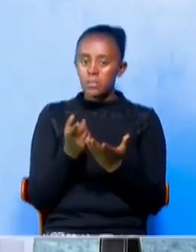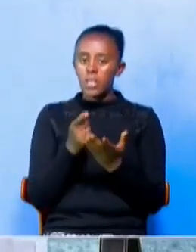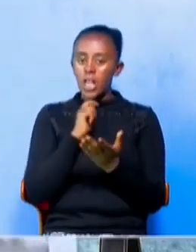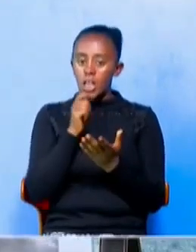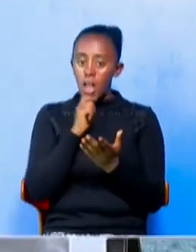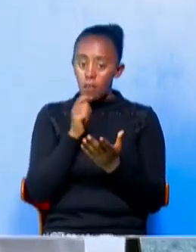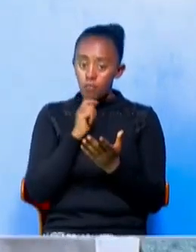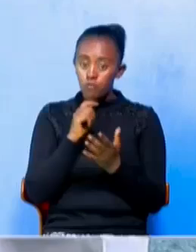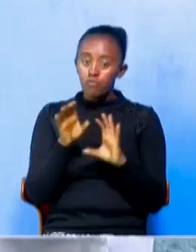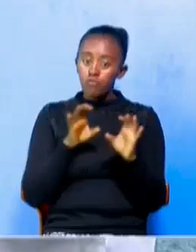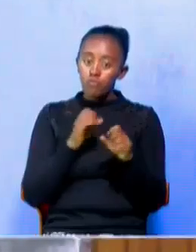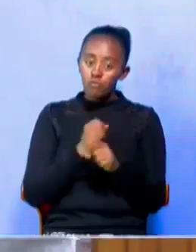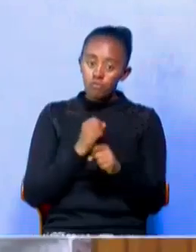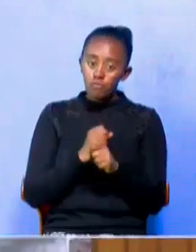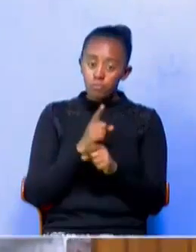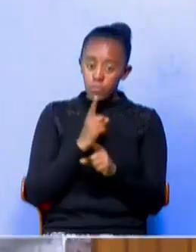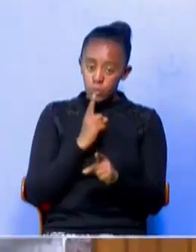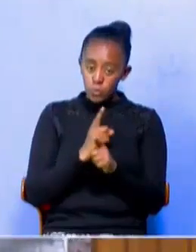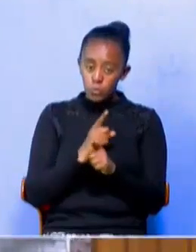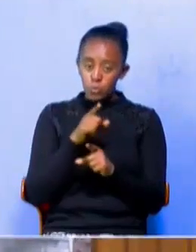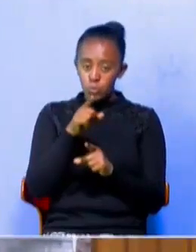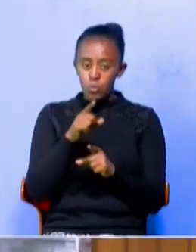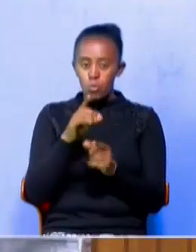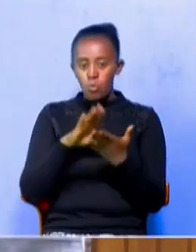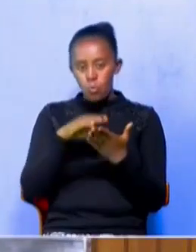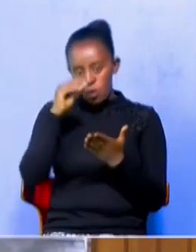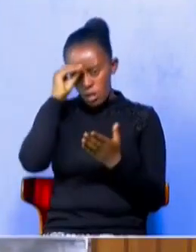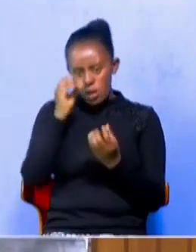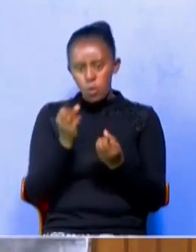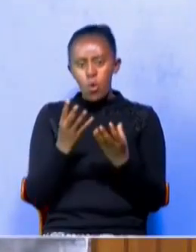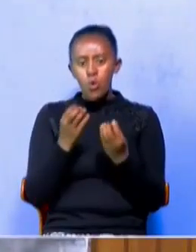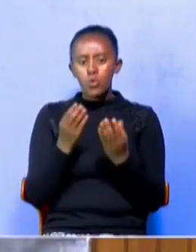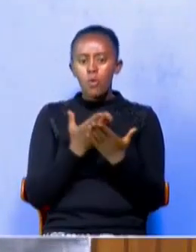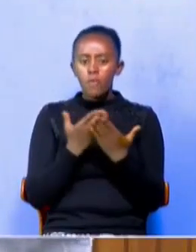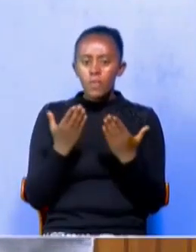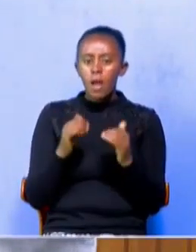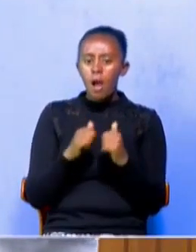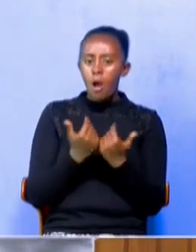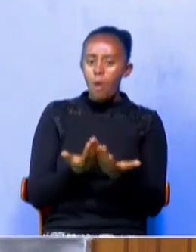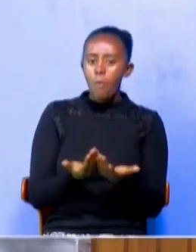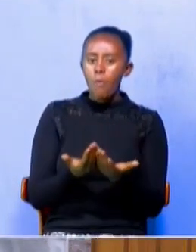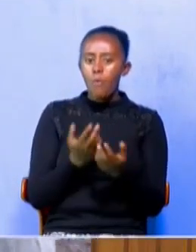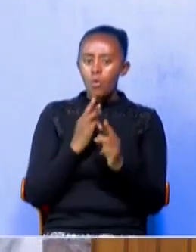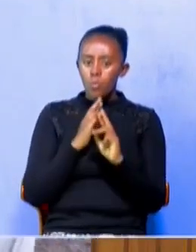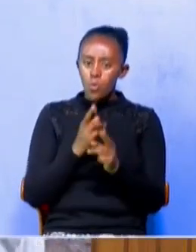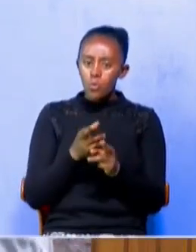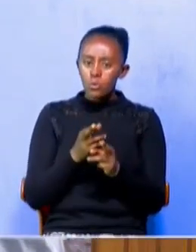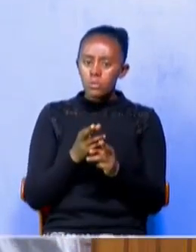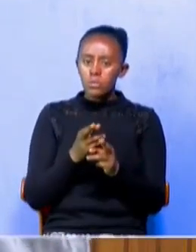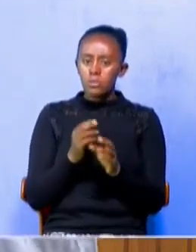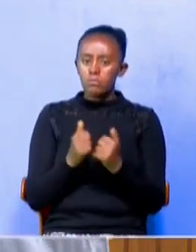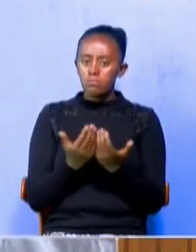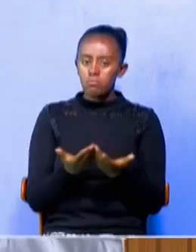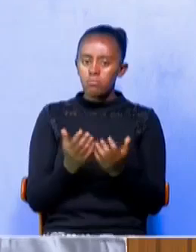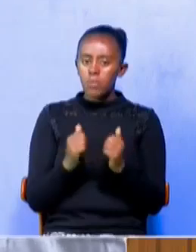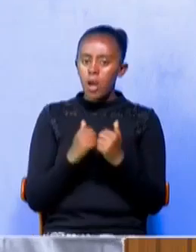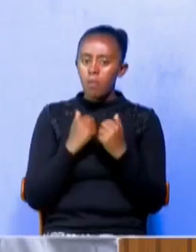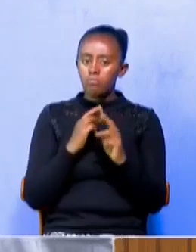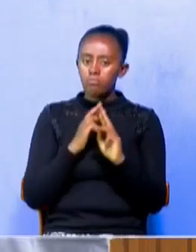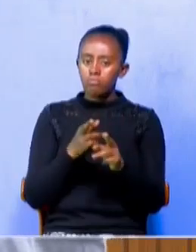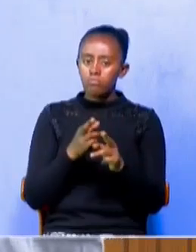interview, I'm sure that you are going to learn a lot of things, how to respond, how to give response for